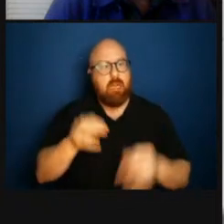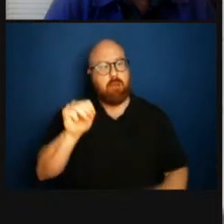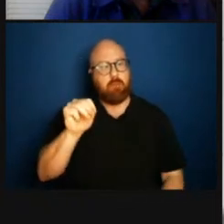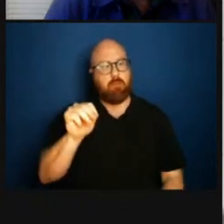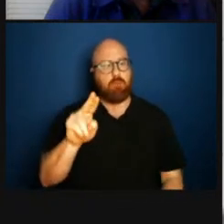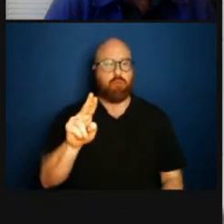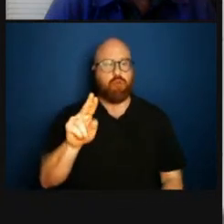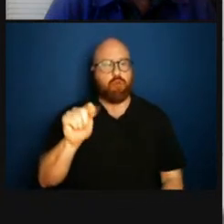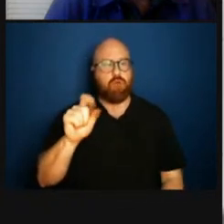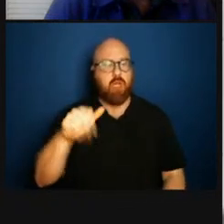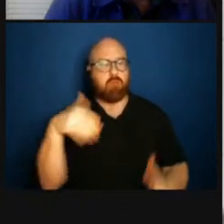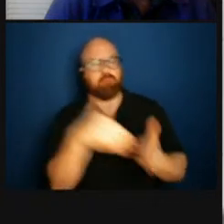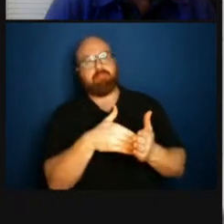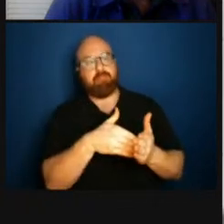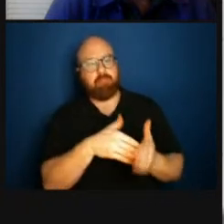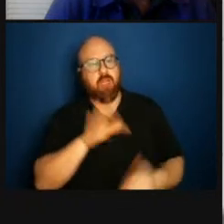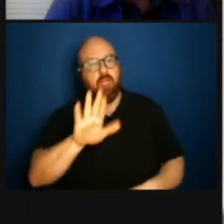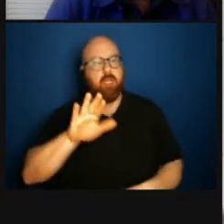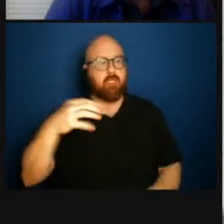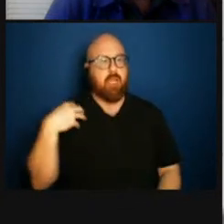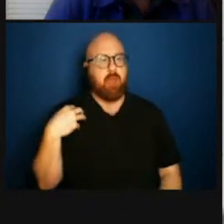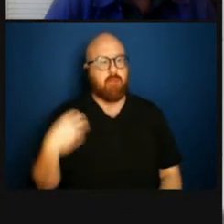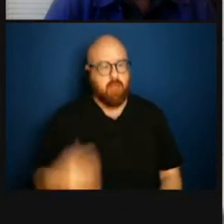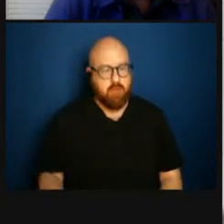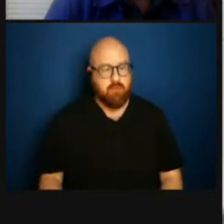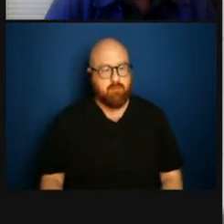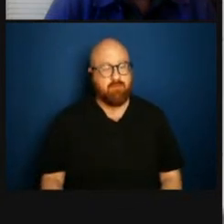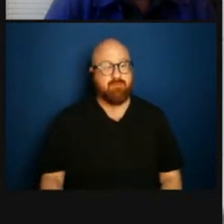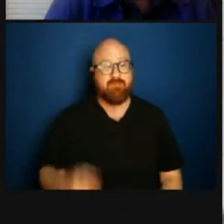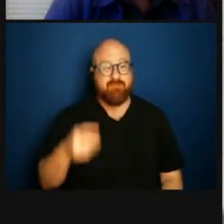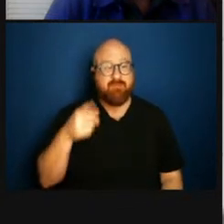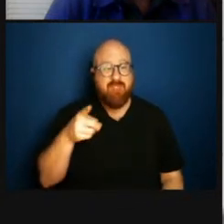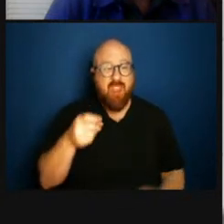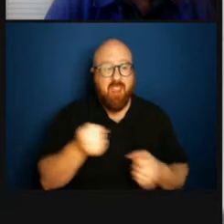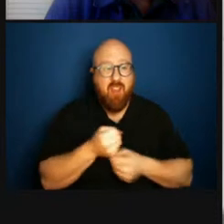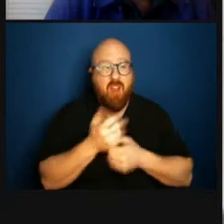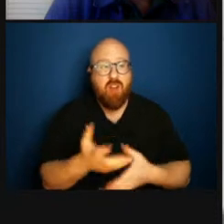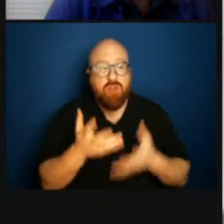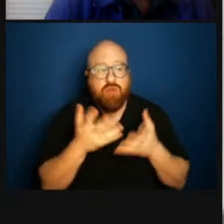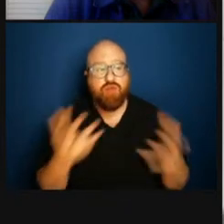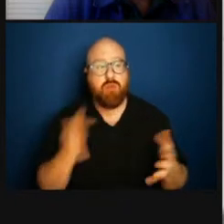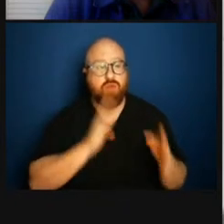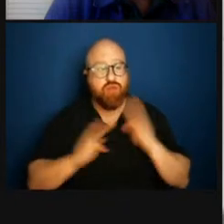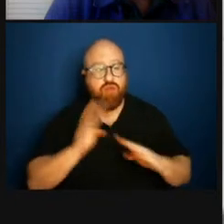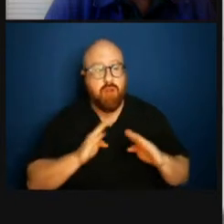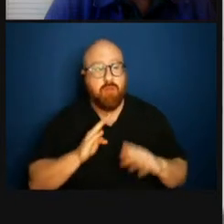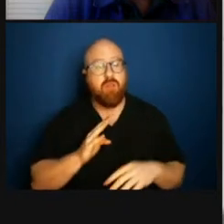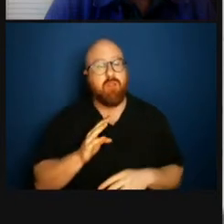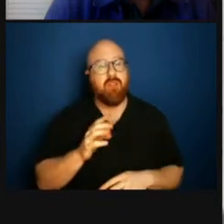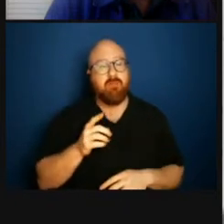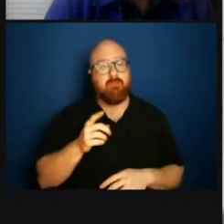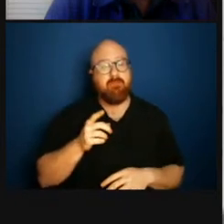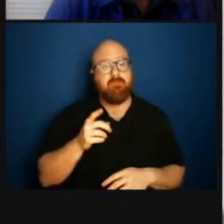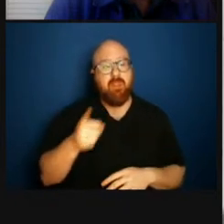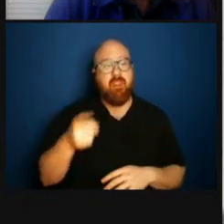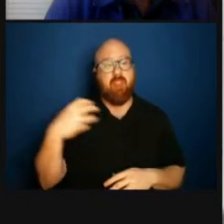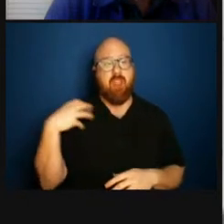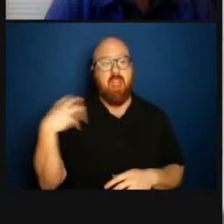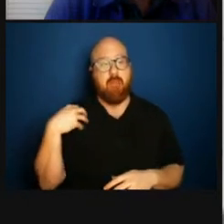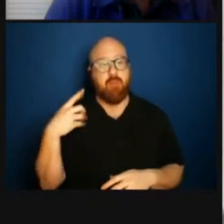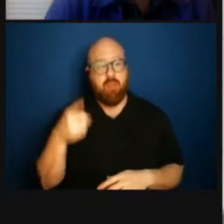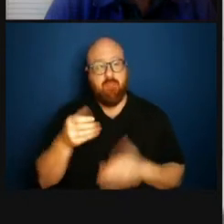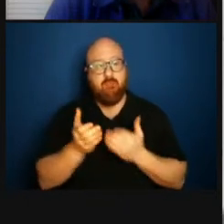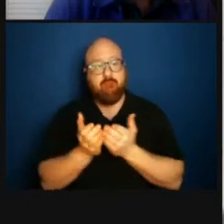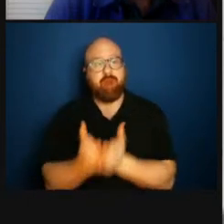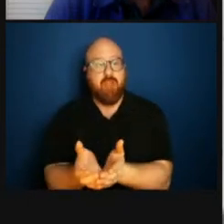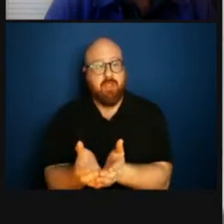enough trouble that the skipper of the vessel decided that he had to call a court-martial. Well, they did take